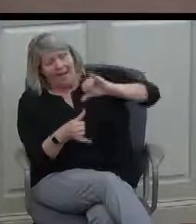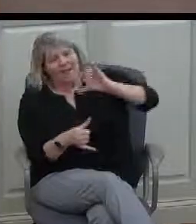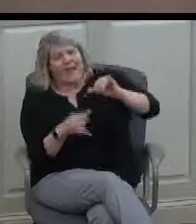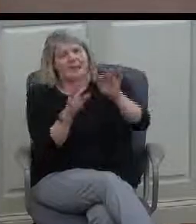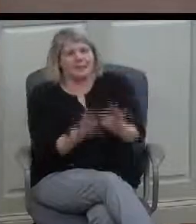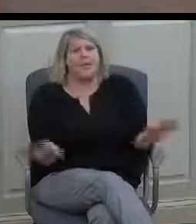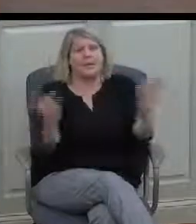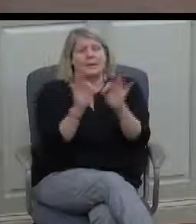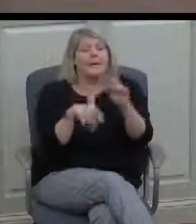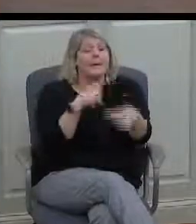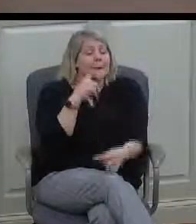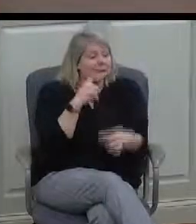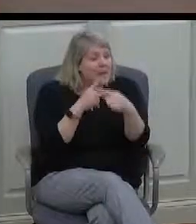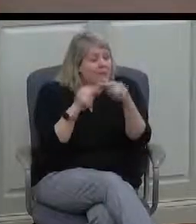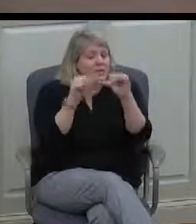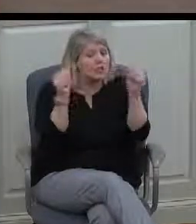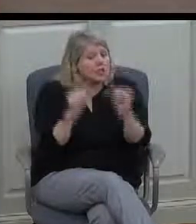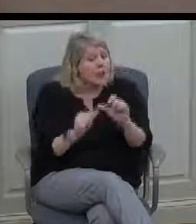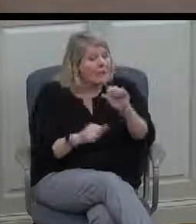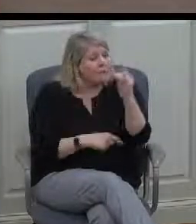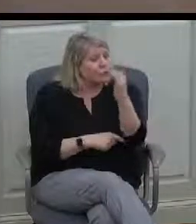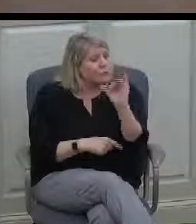also. Yep.